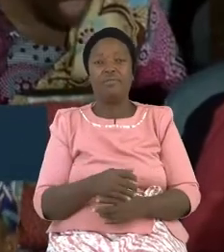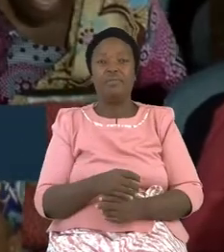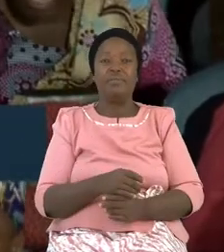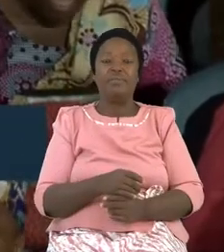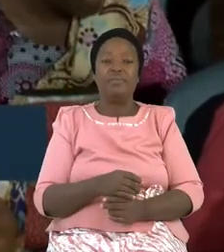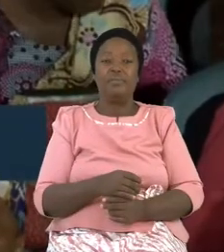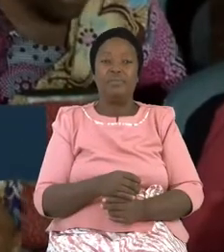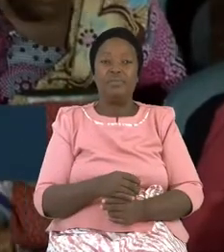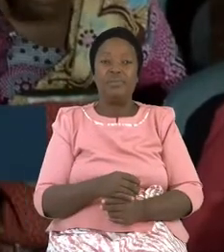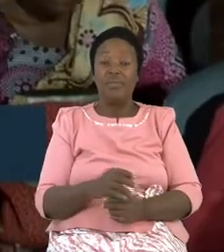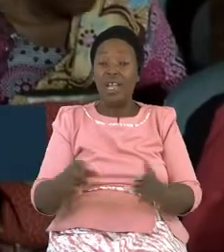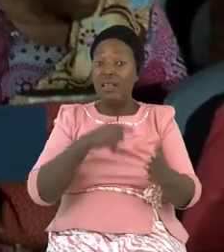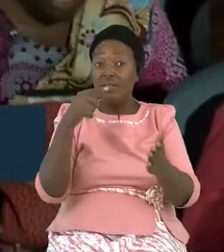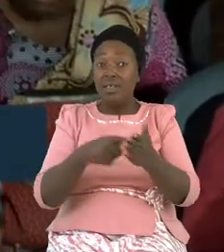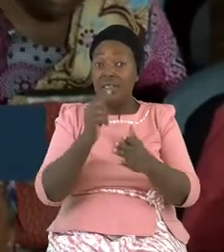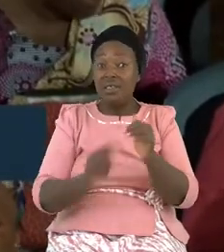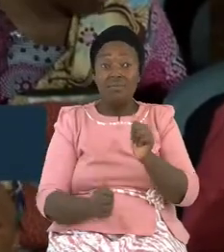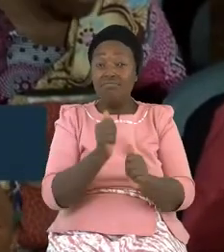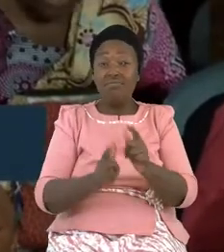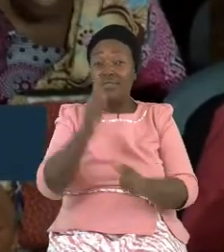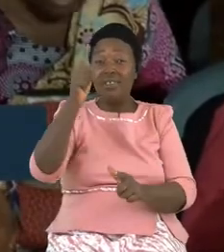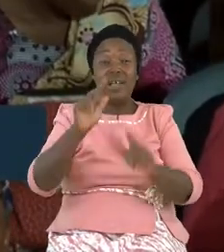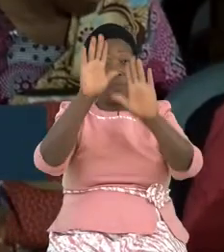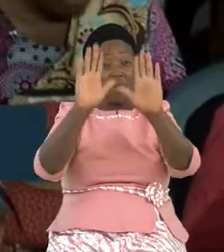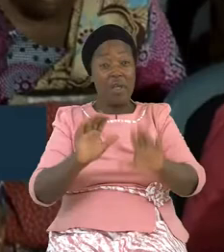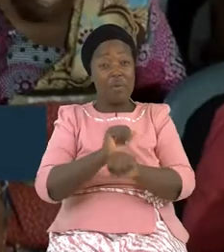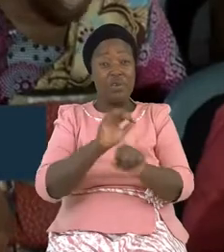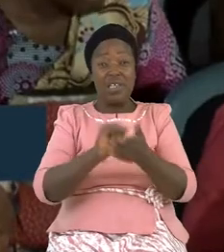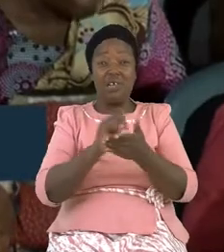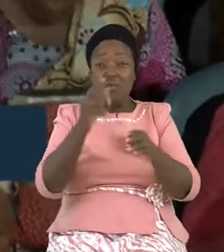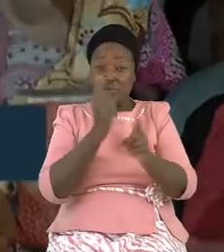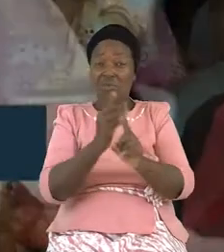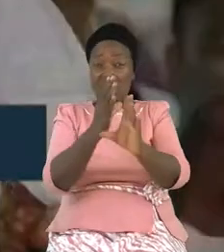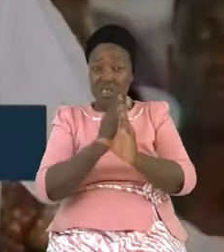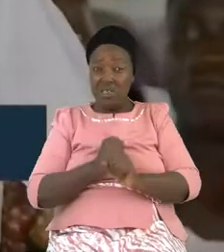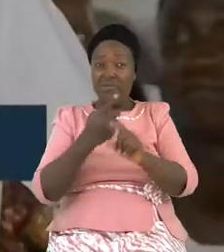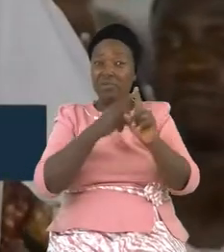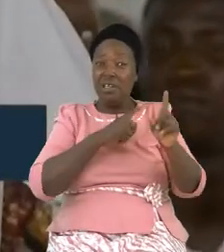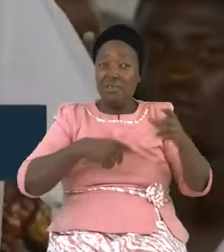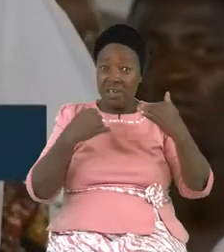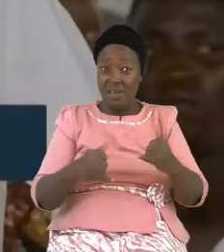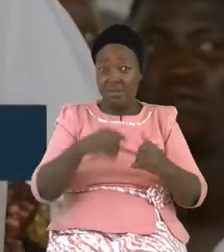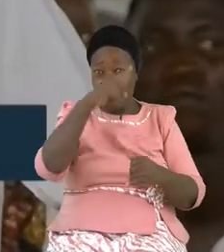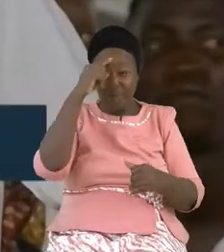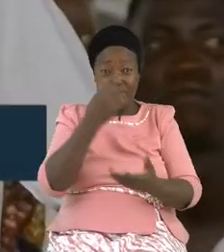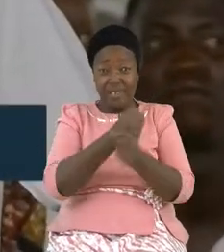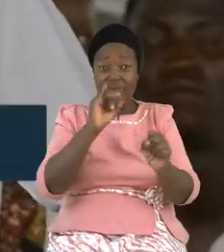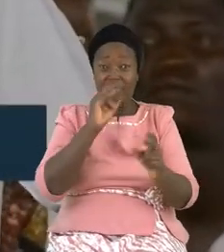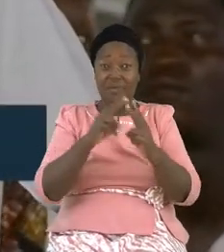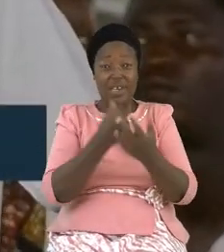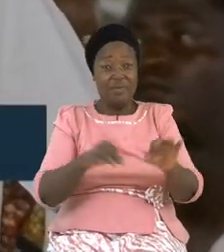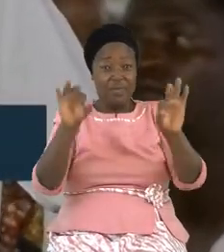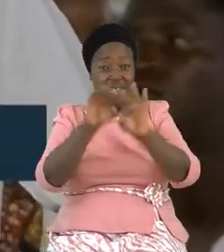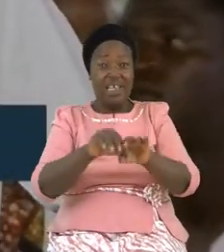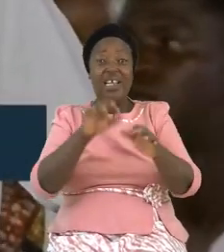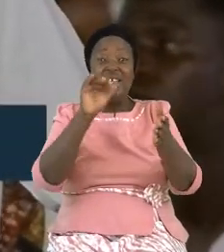By deciding for the Lord, make sure you fill the form correctly and return that